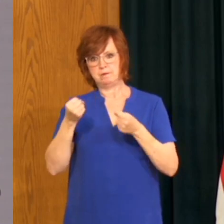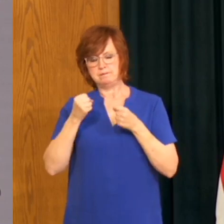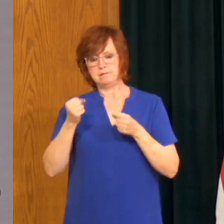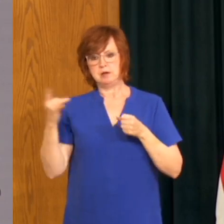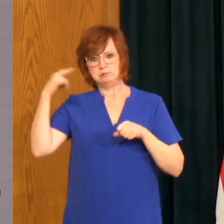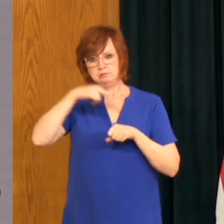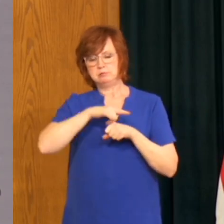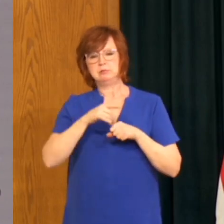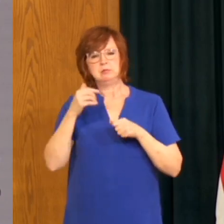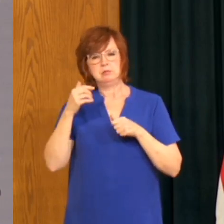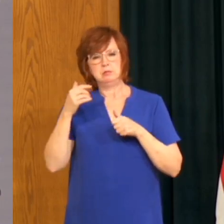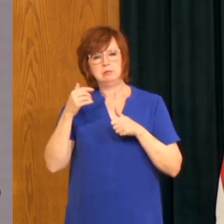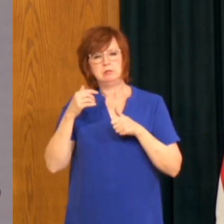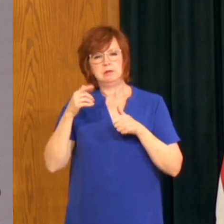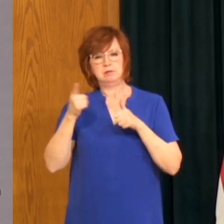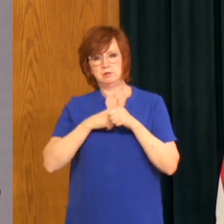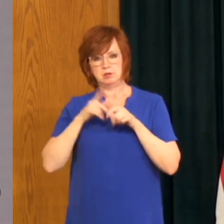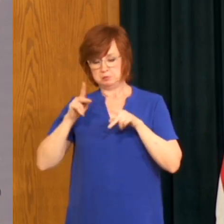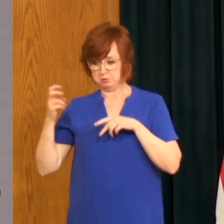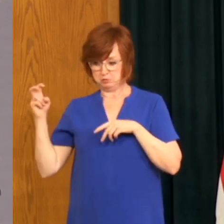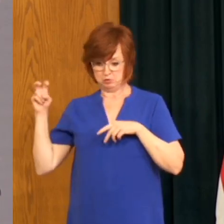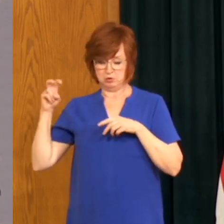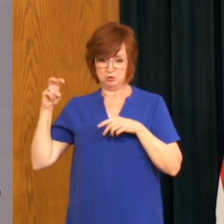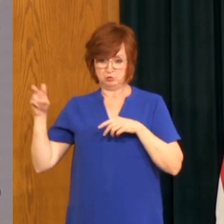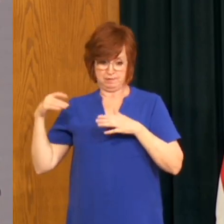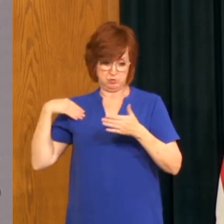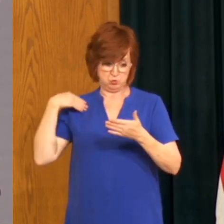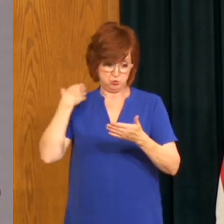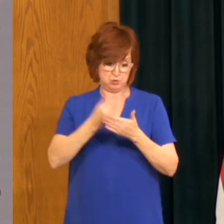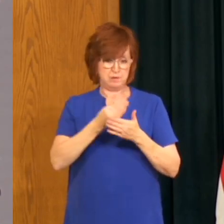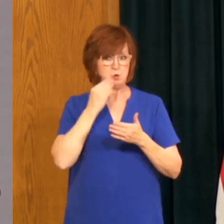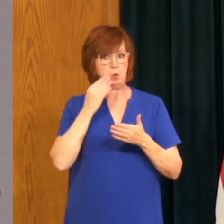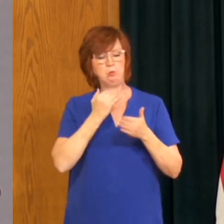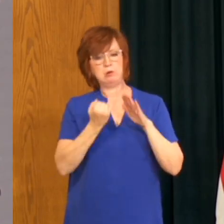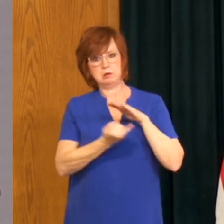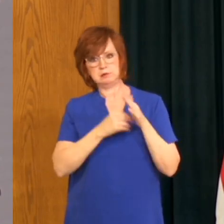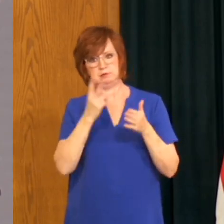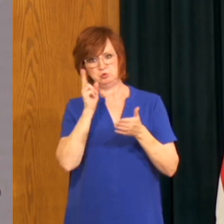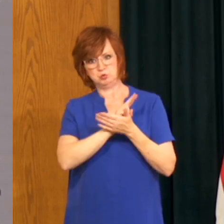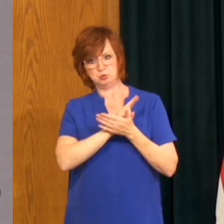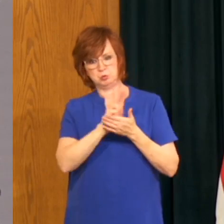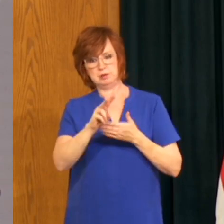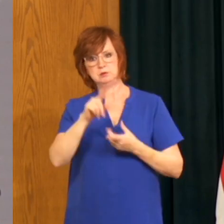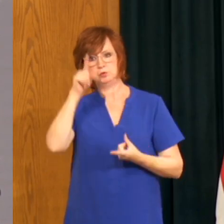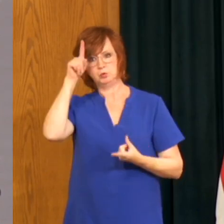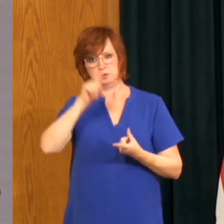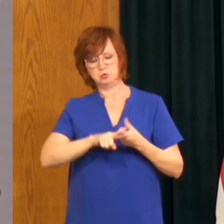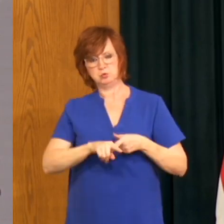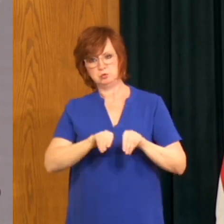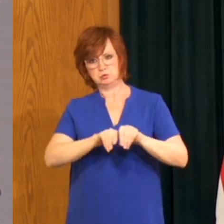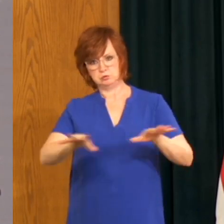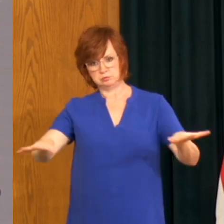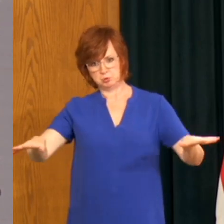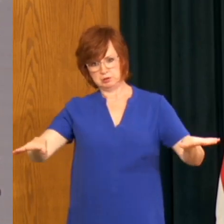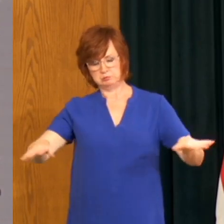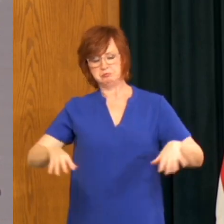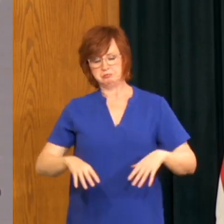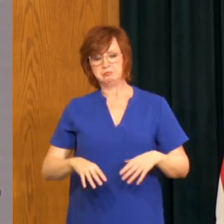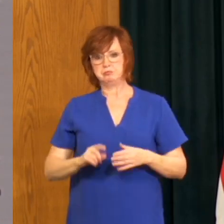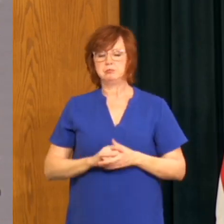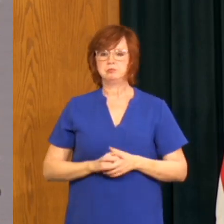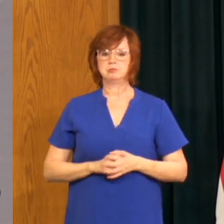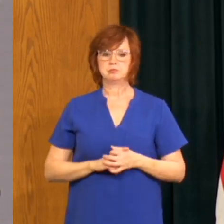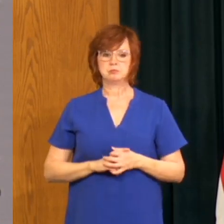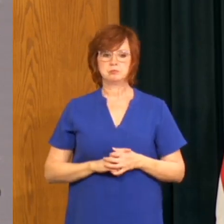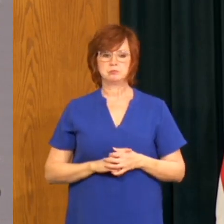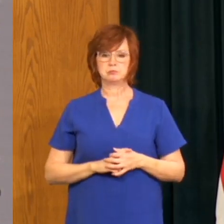are quarantined for 2 weeks, and there's little risk of further transmission apart from household contacts. But we have to remember that when we